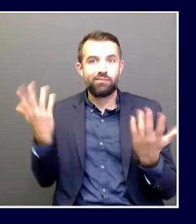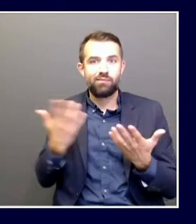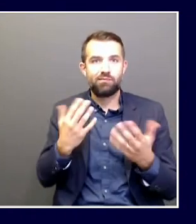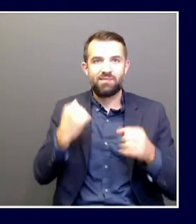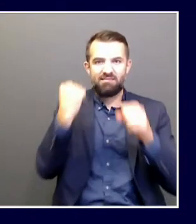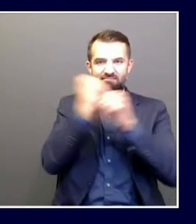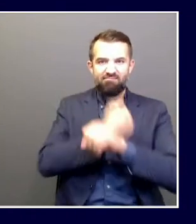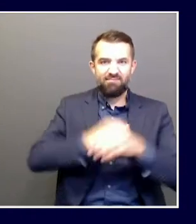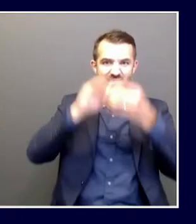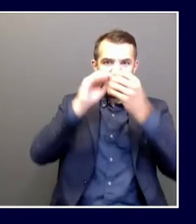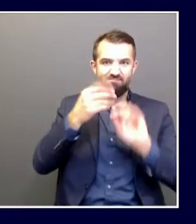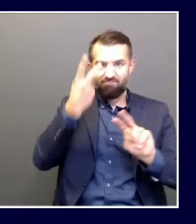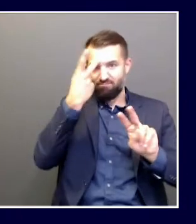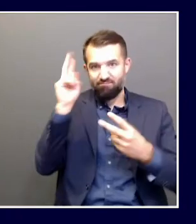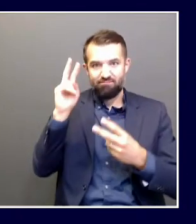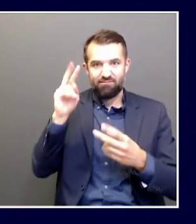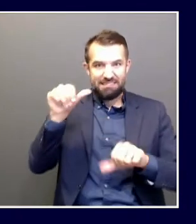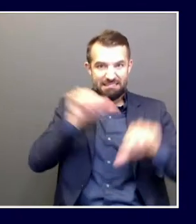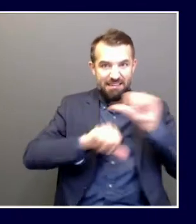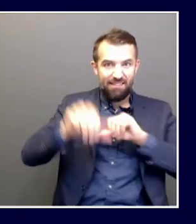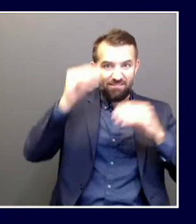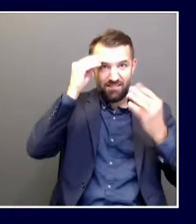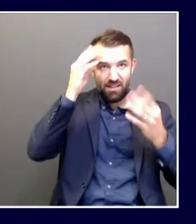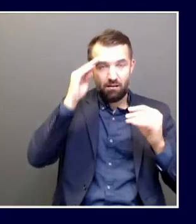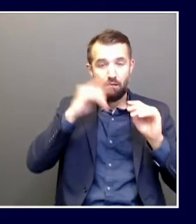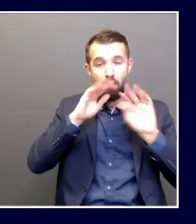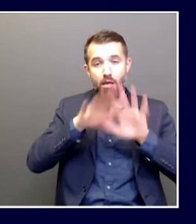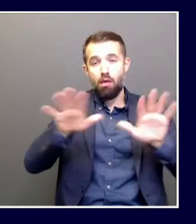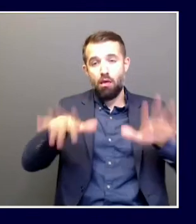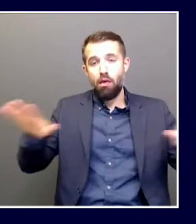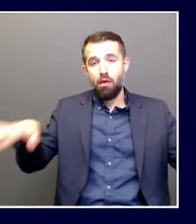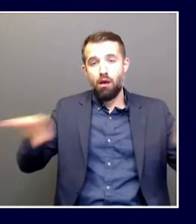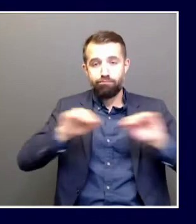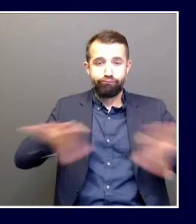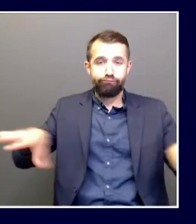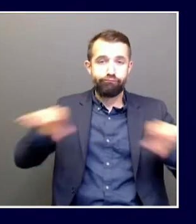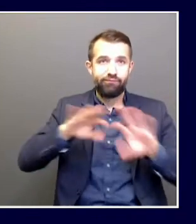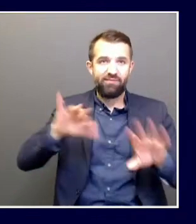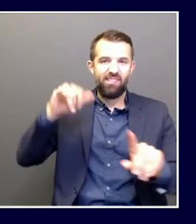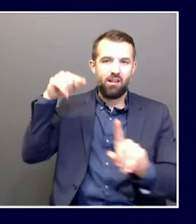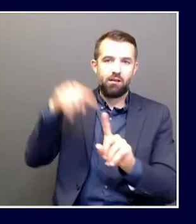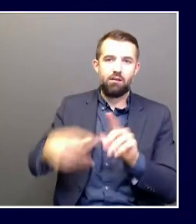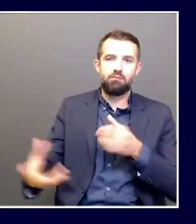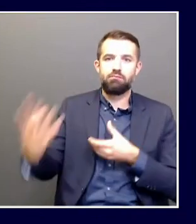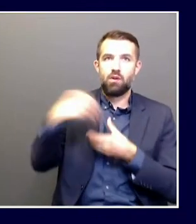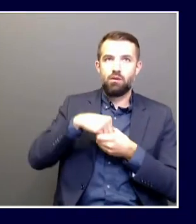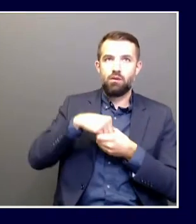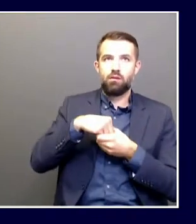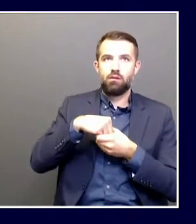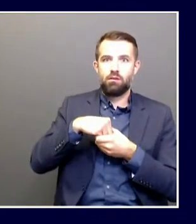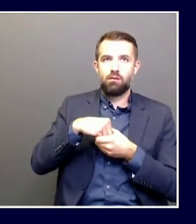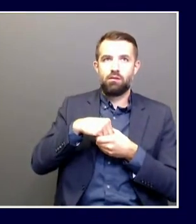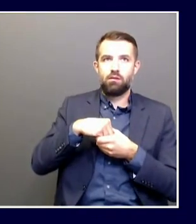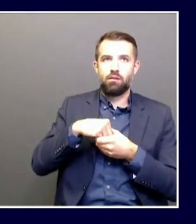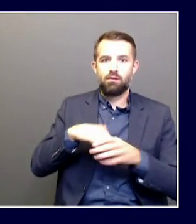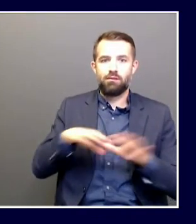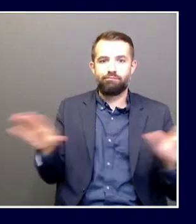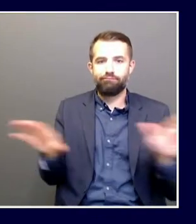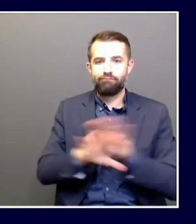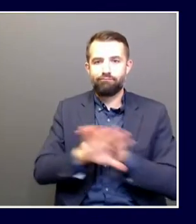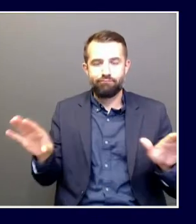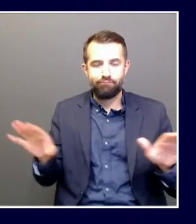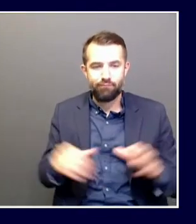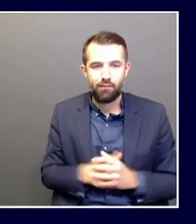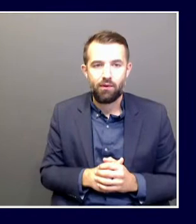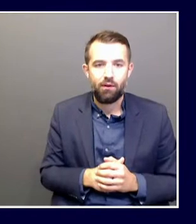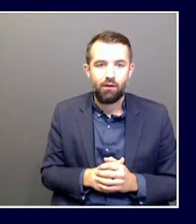become so widespread now that I fear that people have internalized them to make them their own identity. And so now